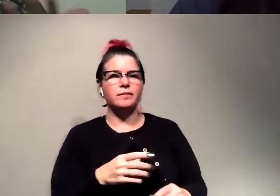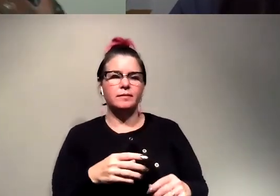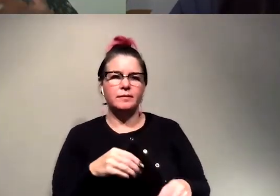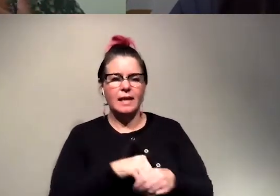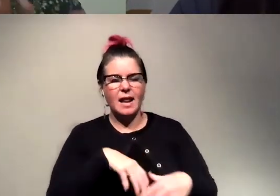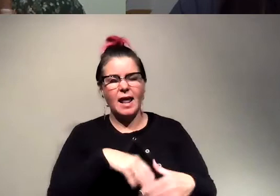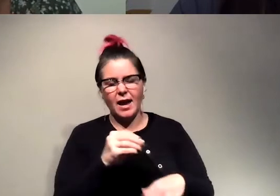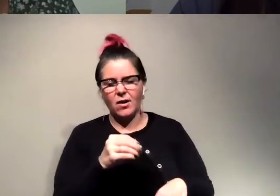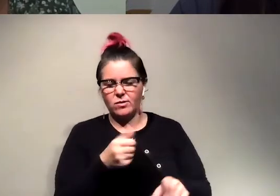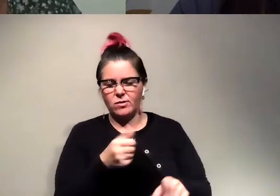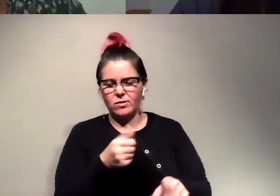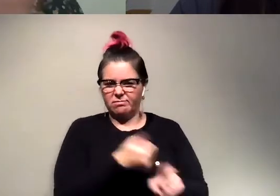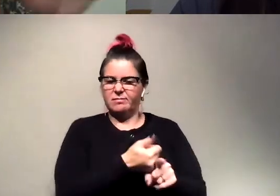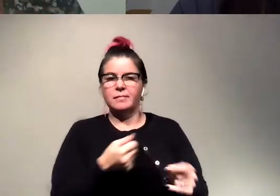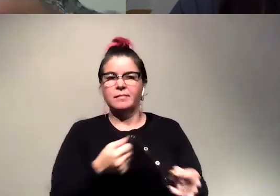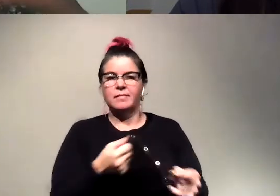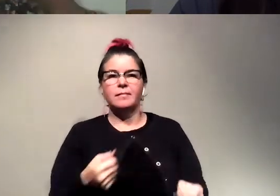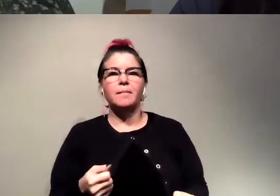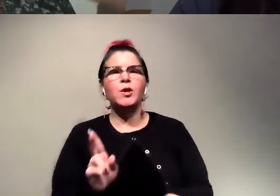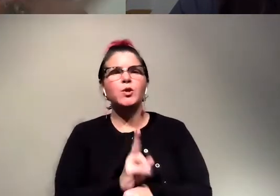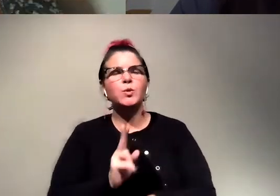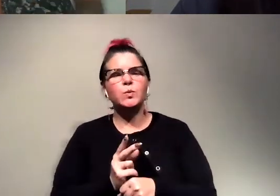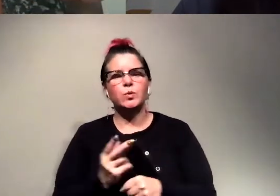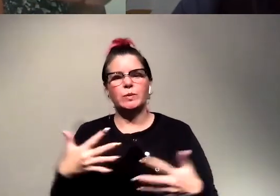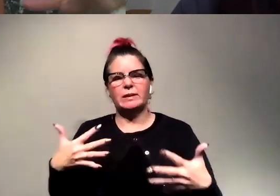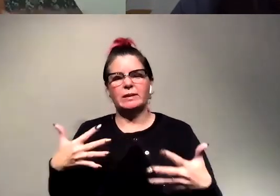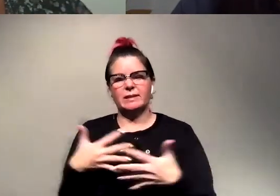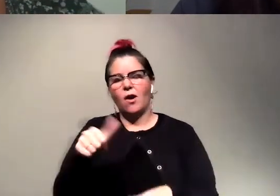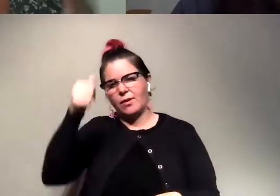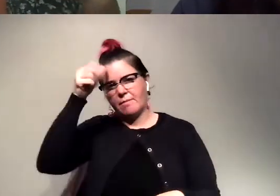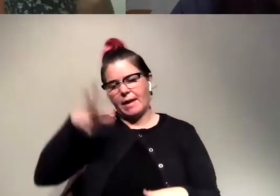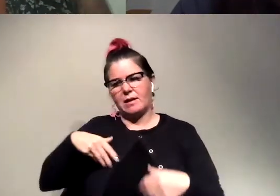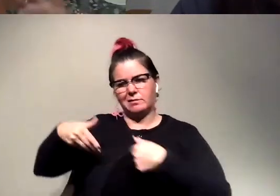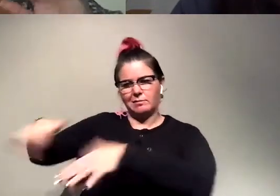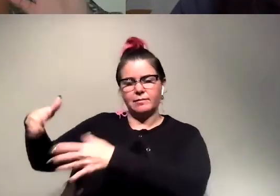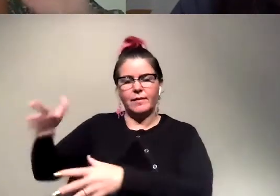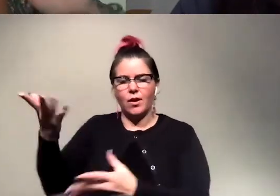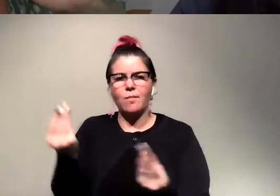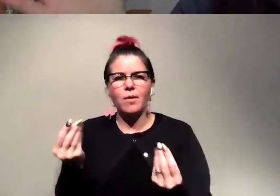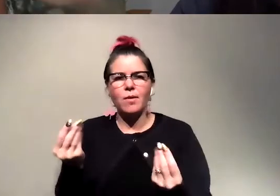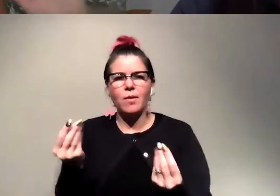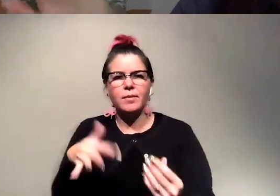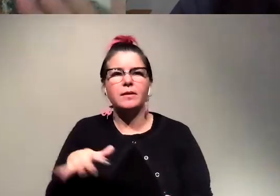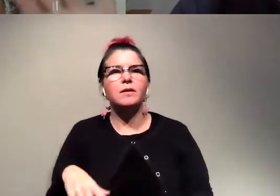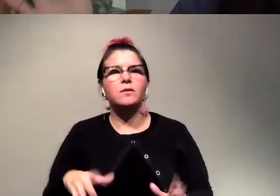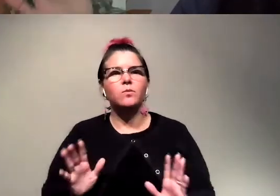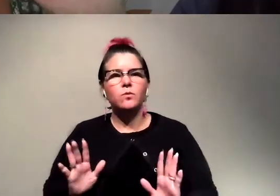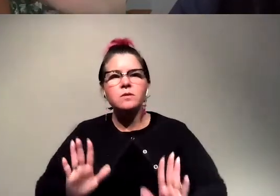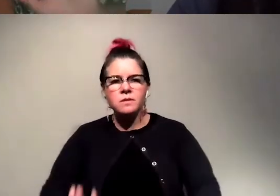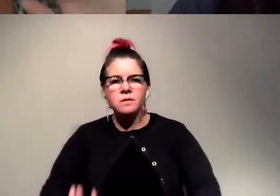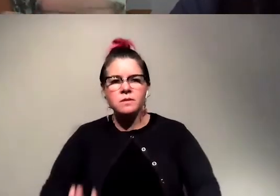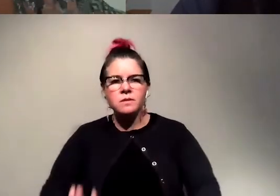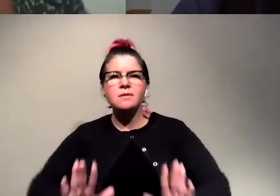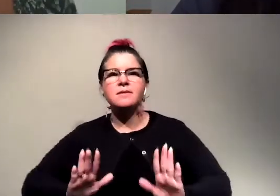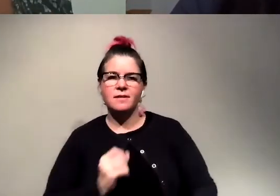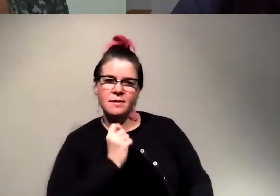command. And they use them to ward off other males from their territory. So they'll combine that with like push-ups. So they'll be doing